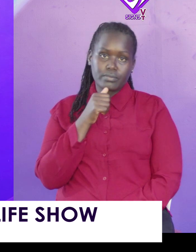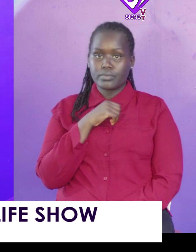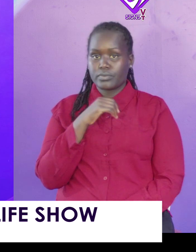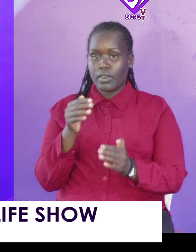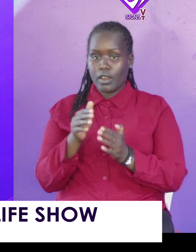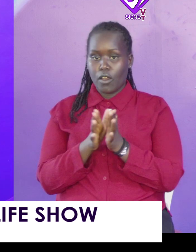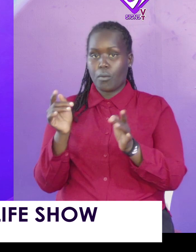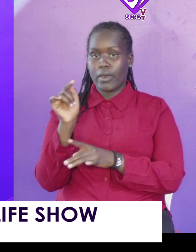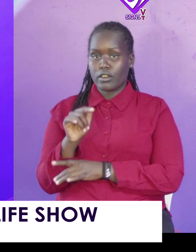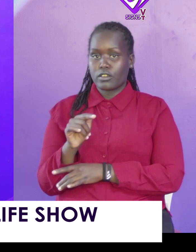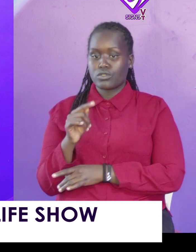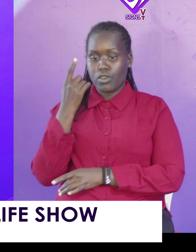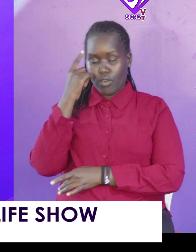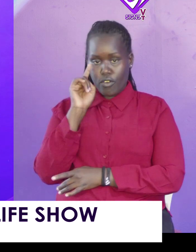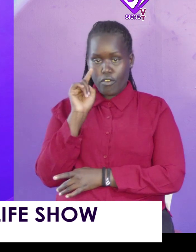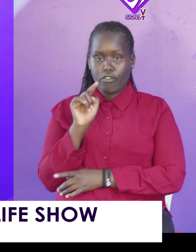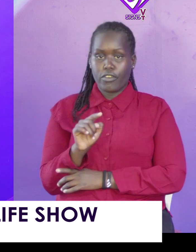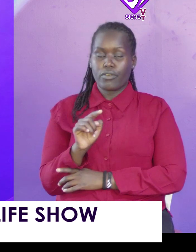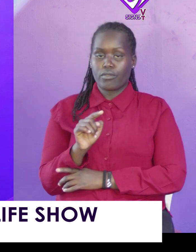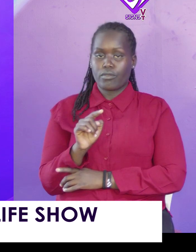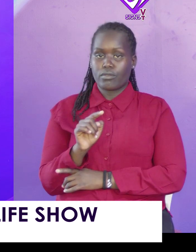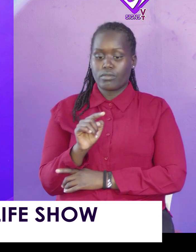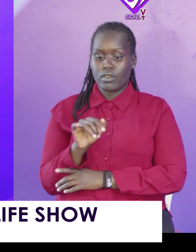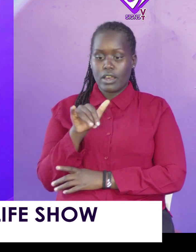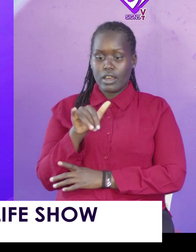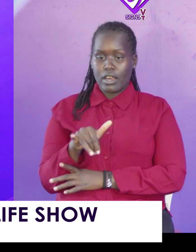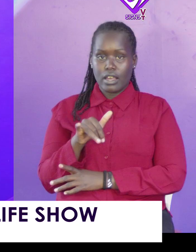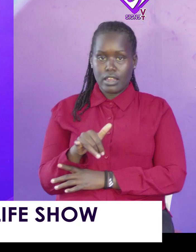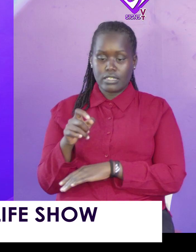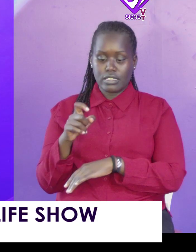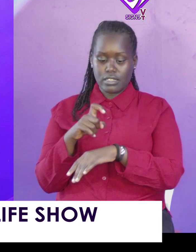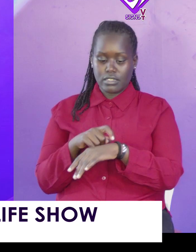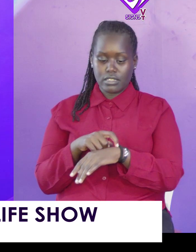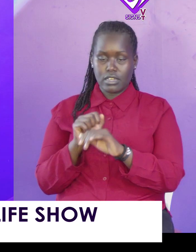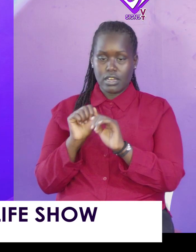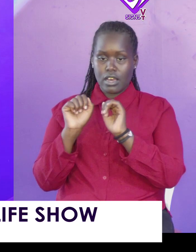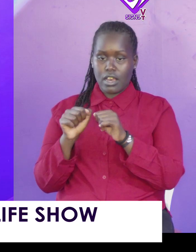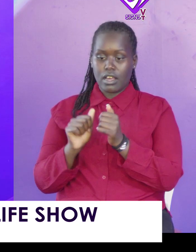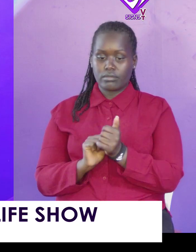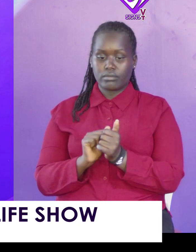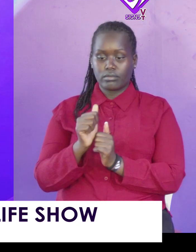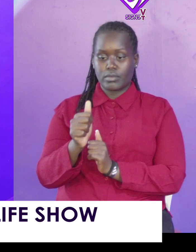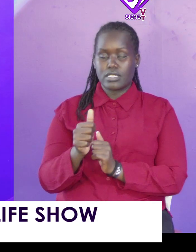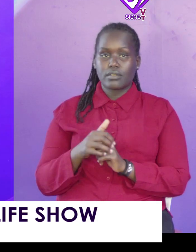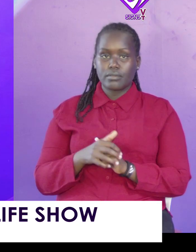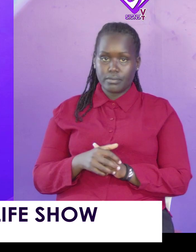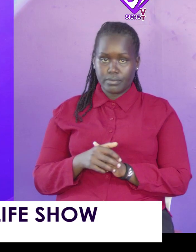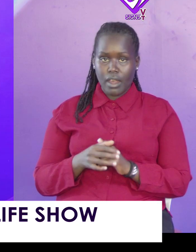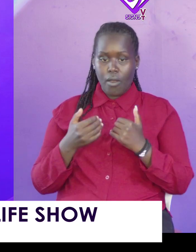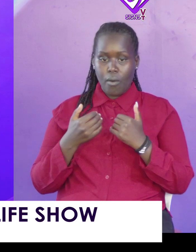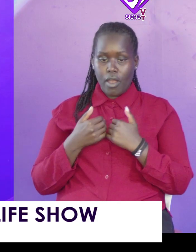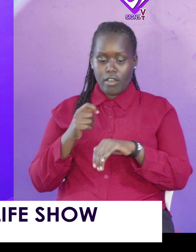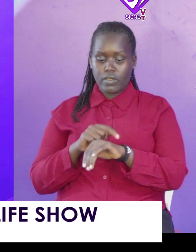Open to you, just for you, that seasons can pass you by. There is time